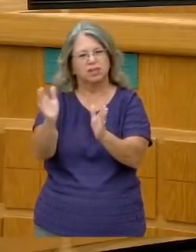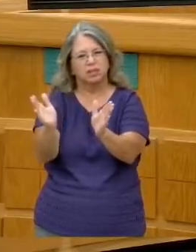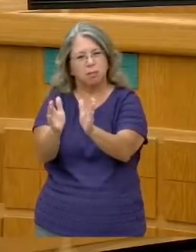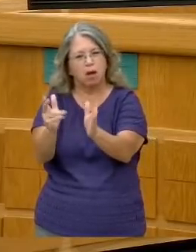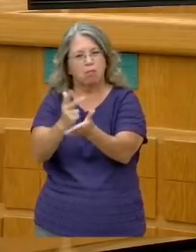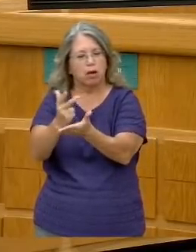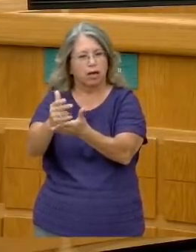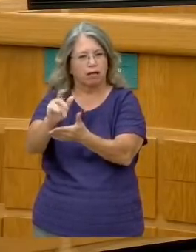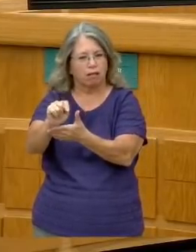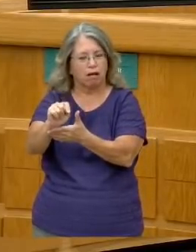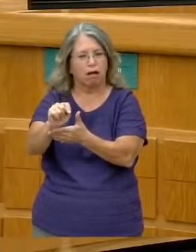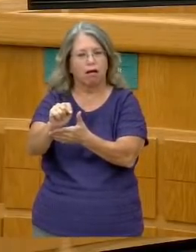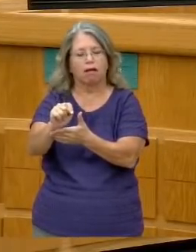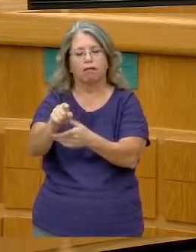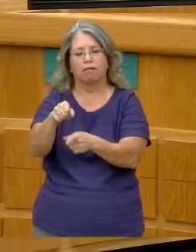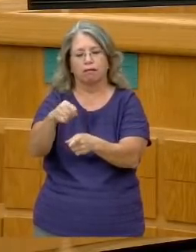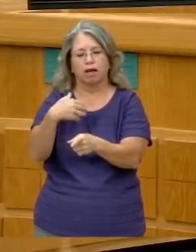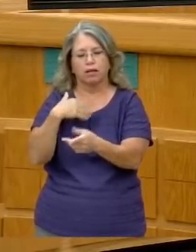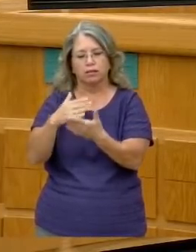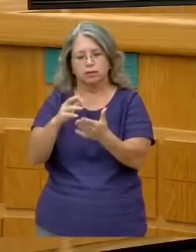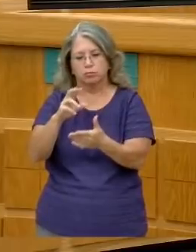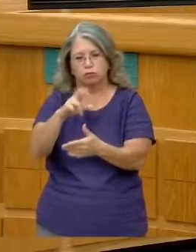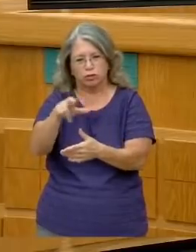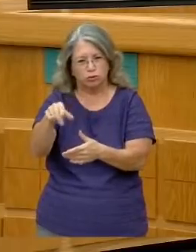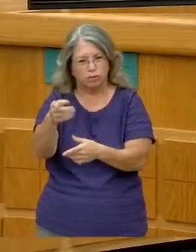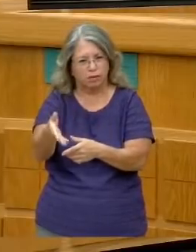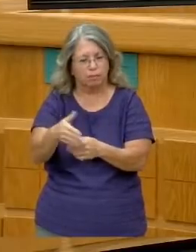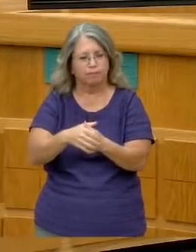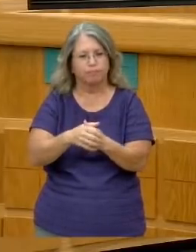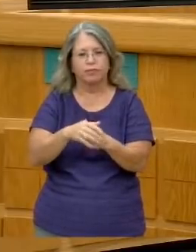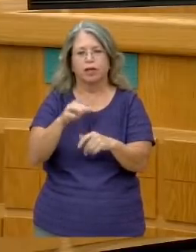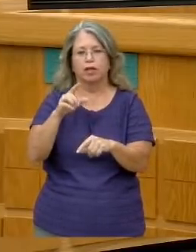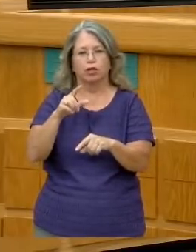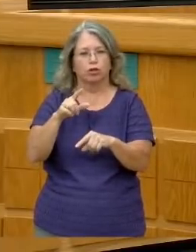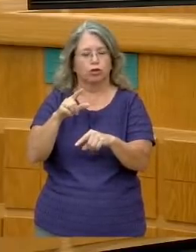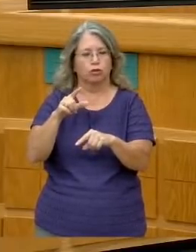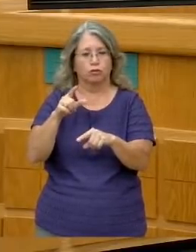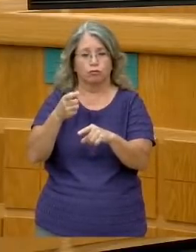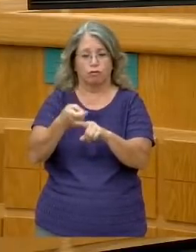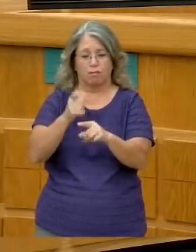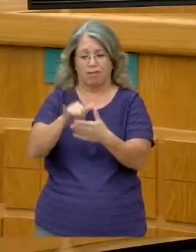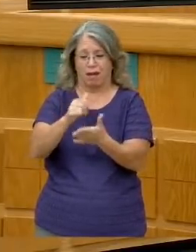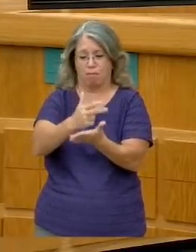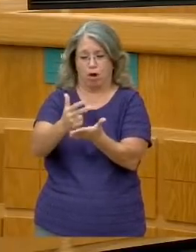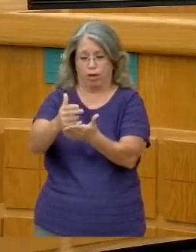There's some restroom facilities. You can't drive onto the beach from the parking